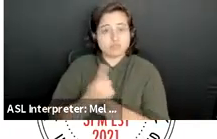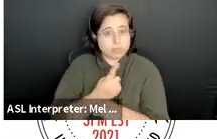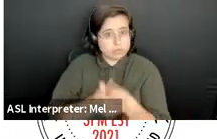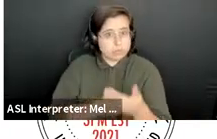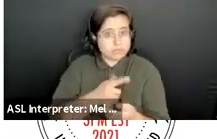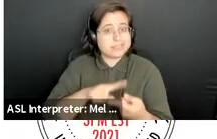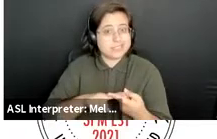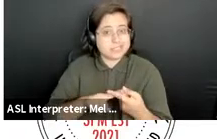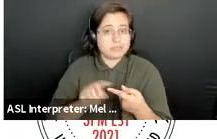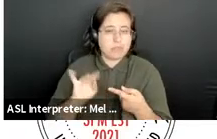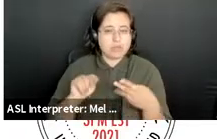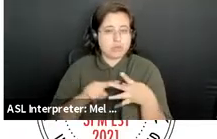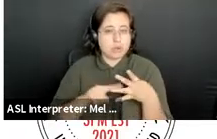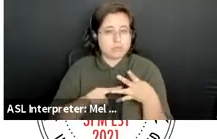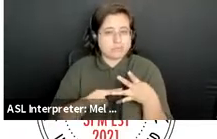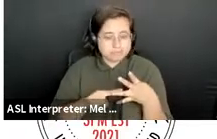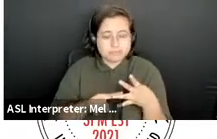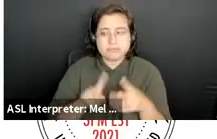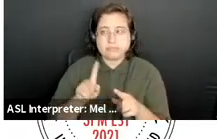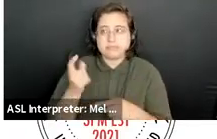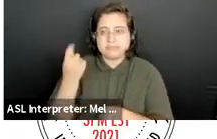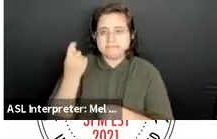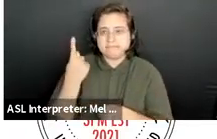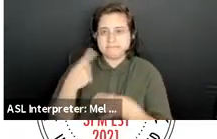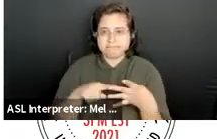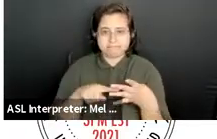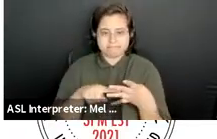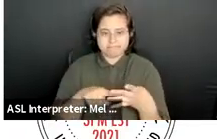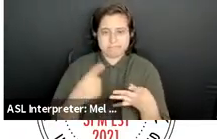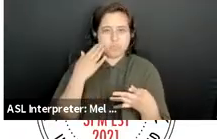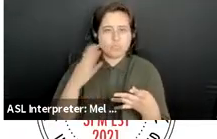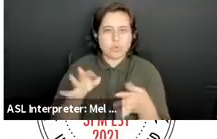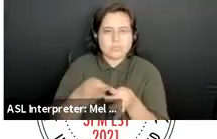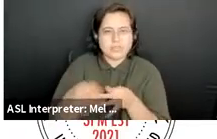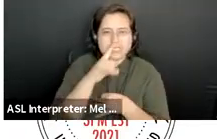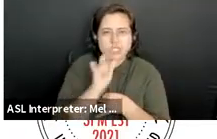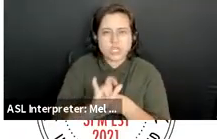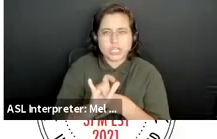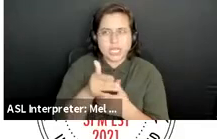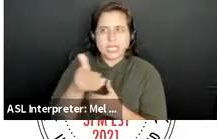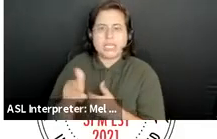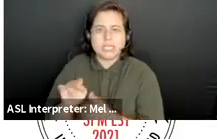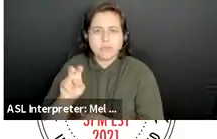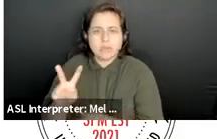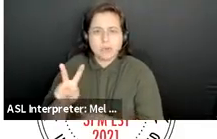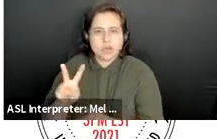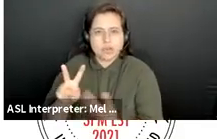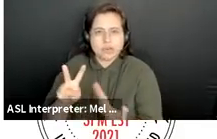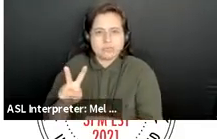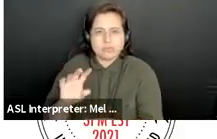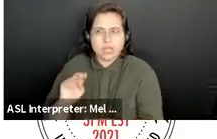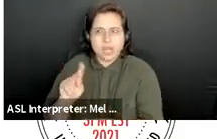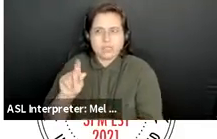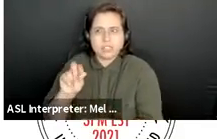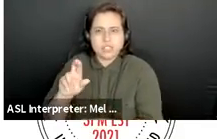until mid-October. We won't know in mid-October what the petition processing delays will look like in November, or the consular processing delays will look